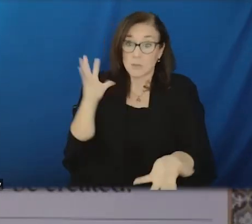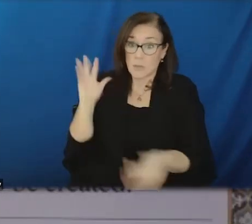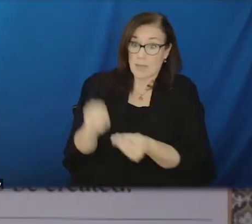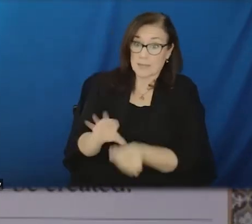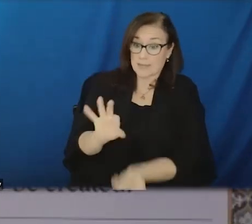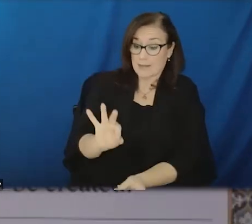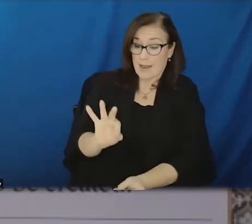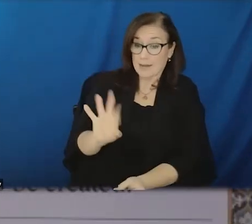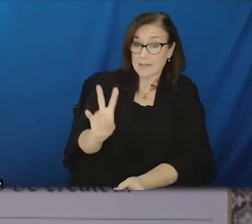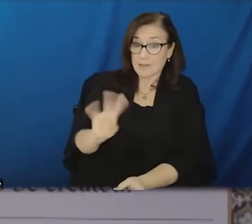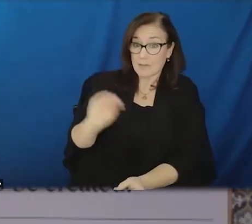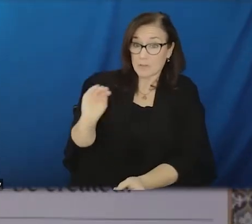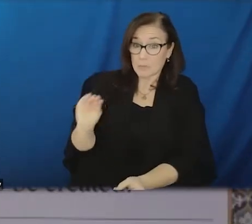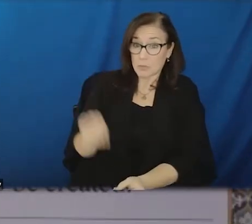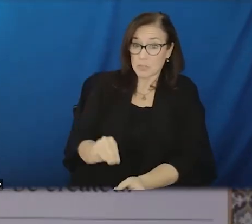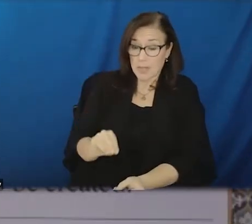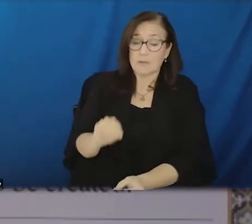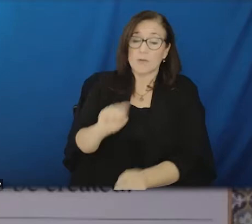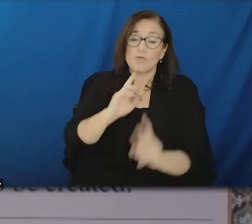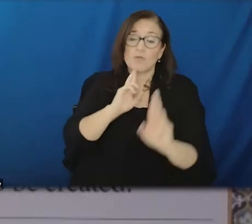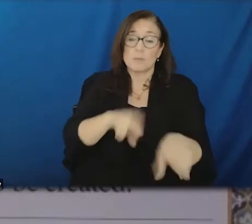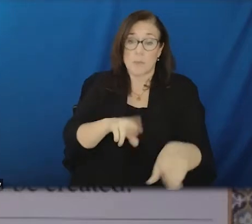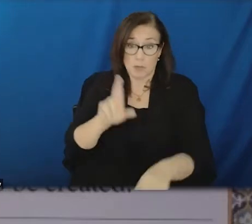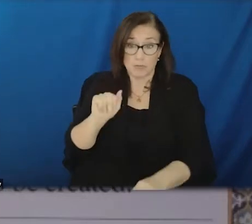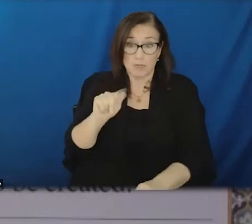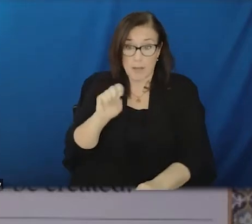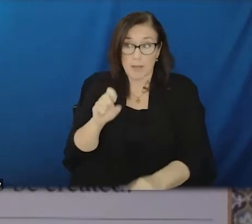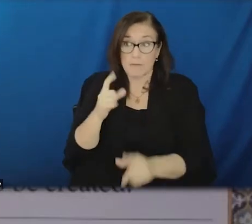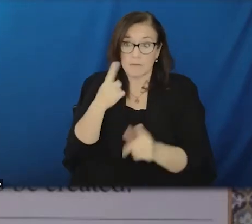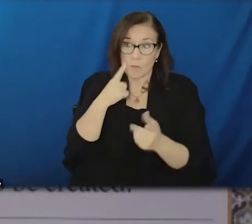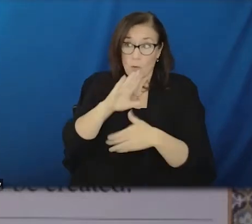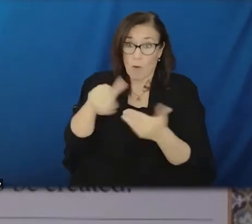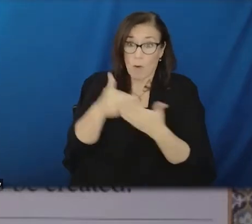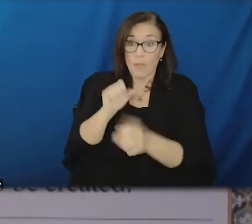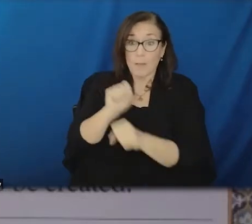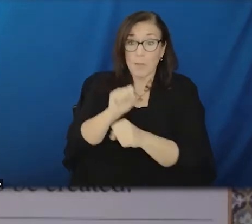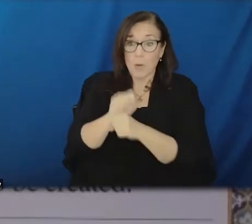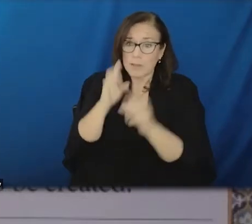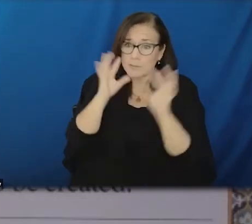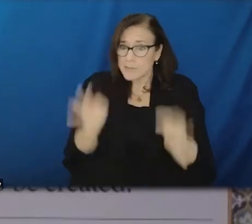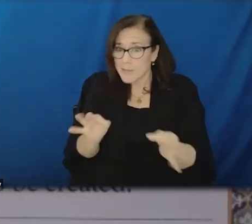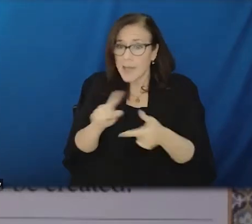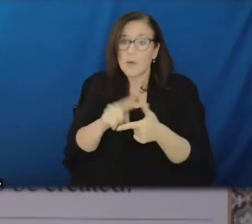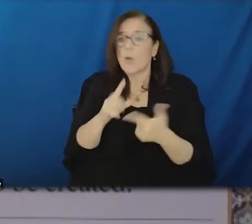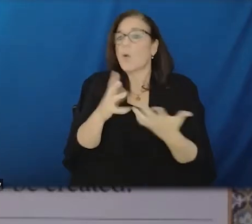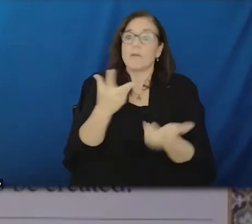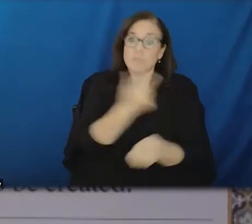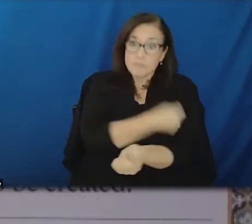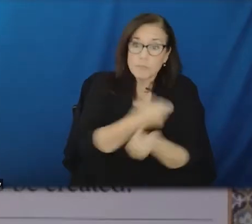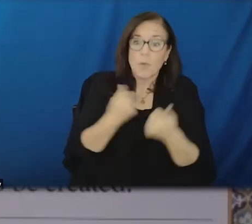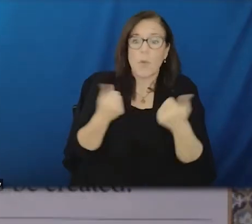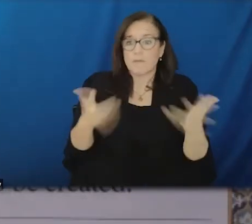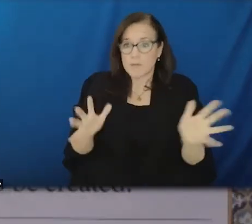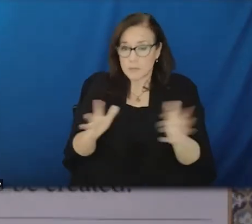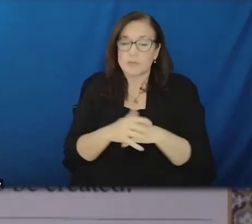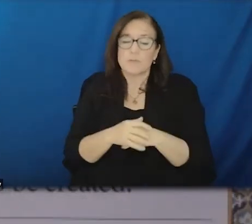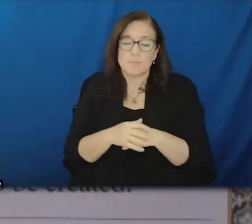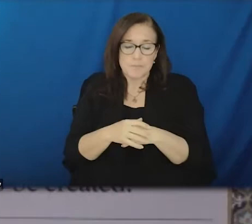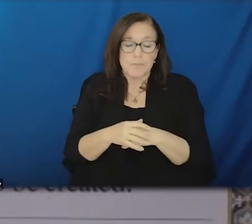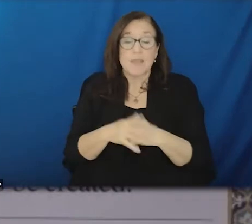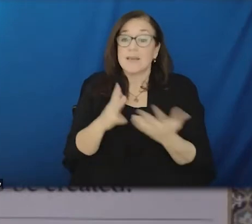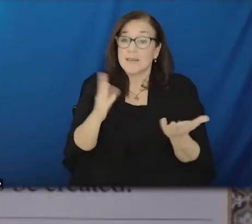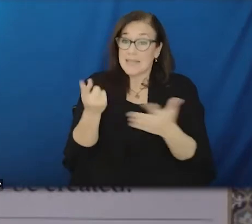of our employees reporting this data back to us. We are also going into spring break next week, as you